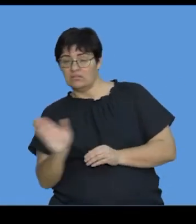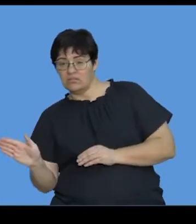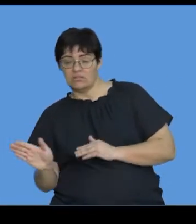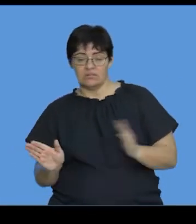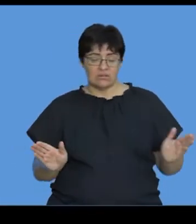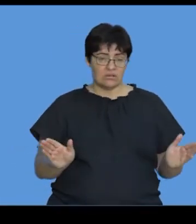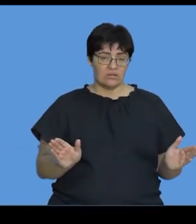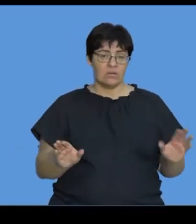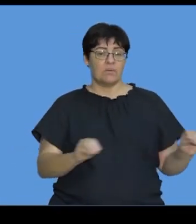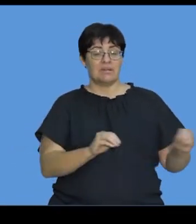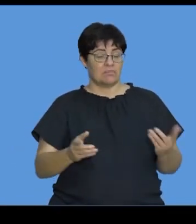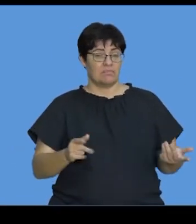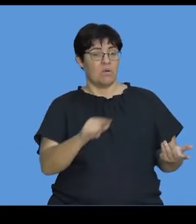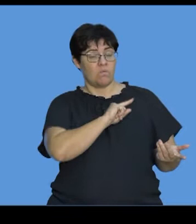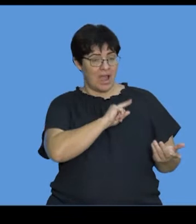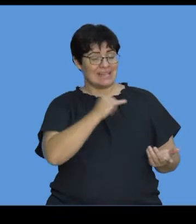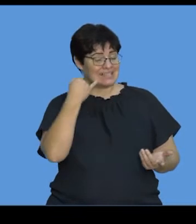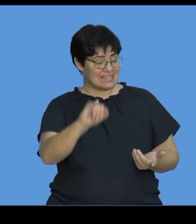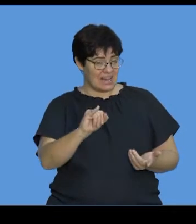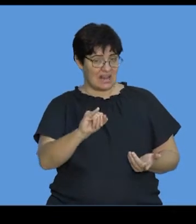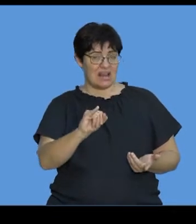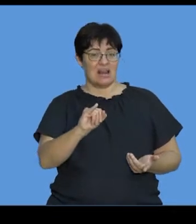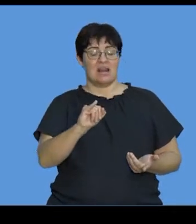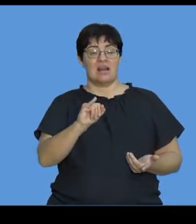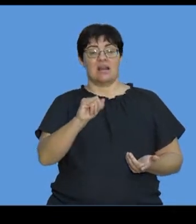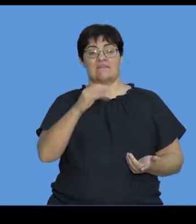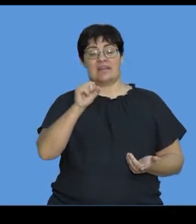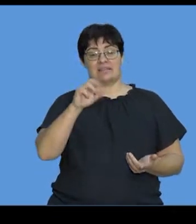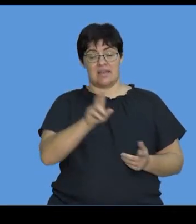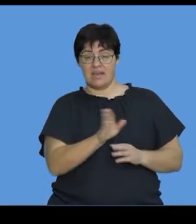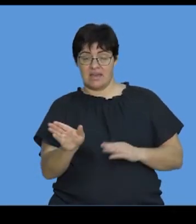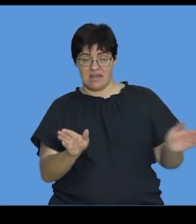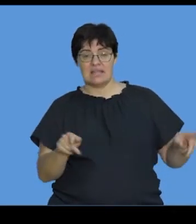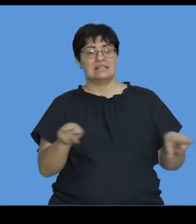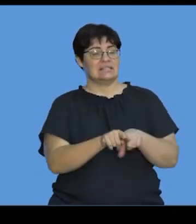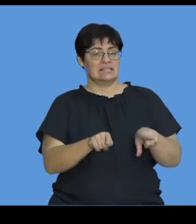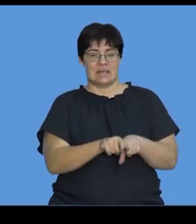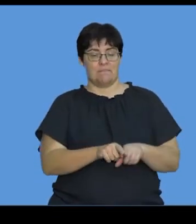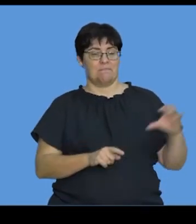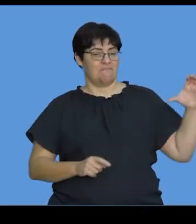the change in momentum, because it's still a vector, is the same as the net force.